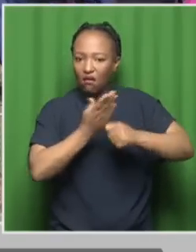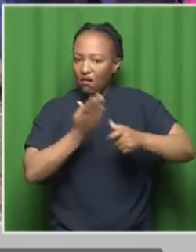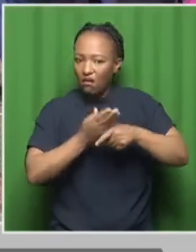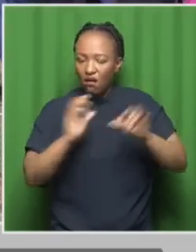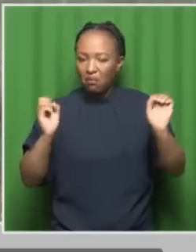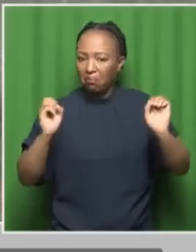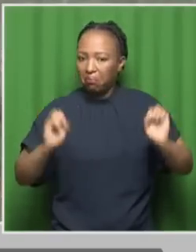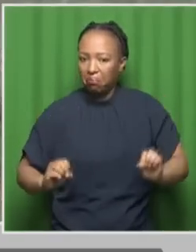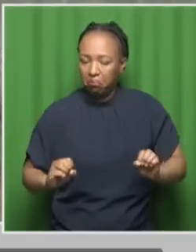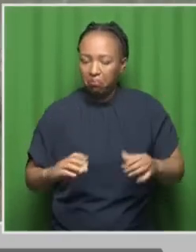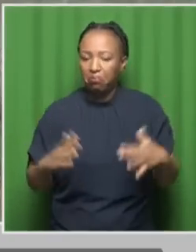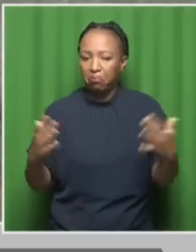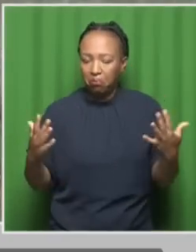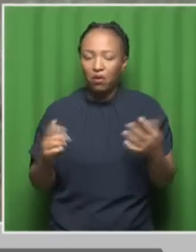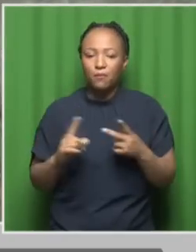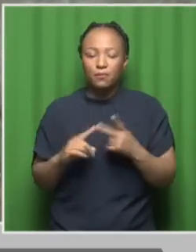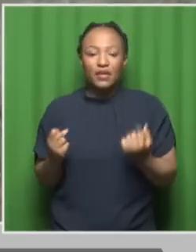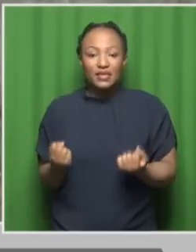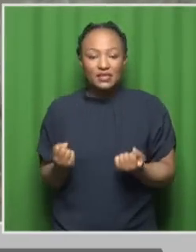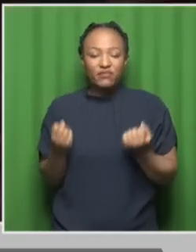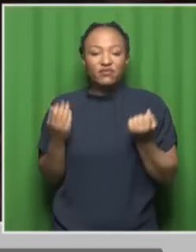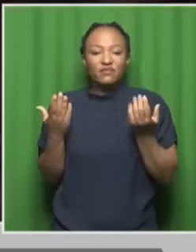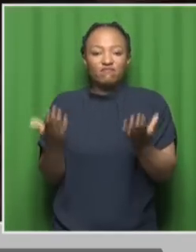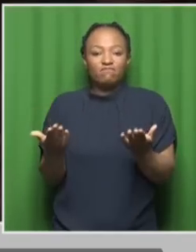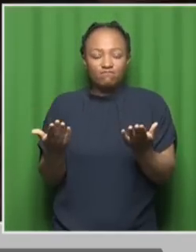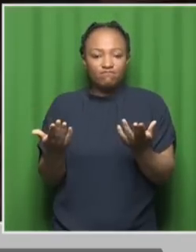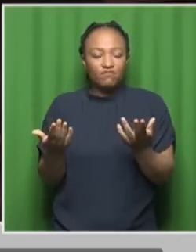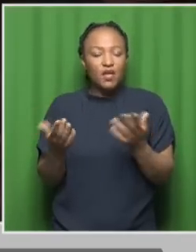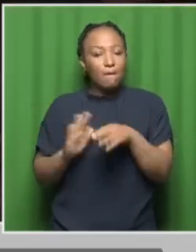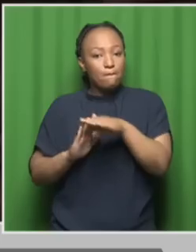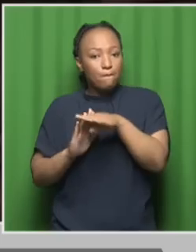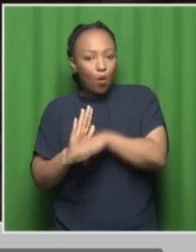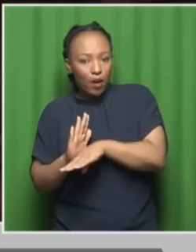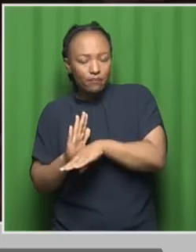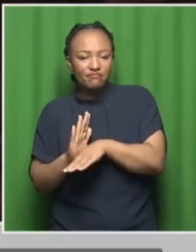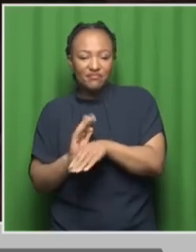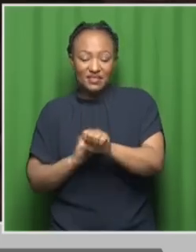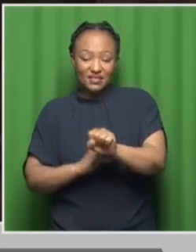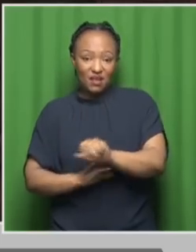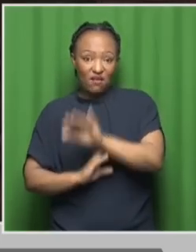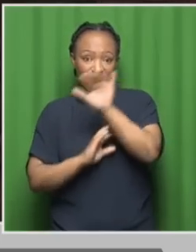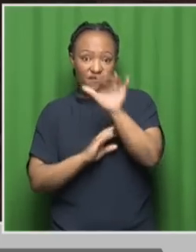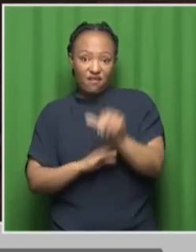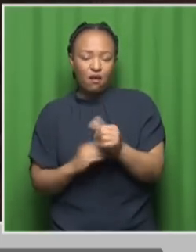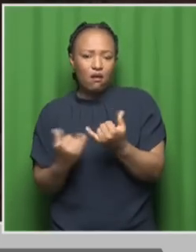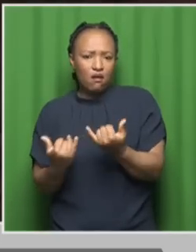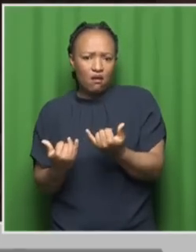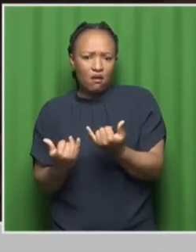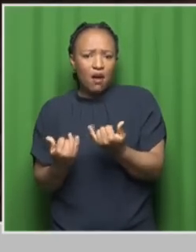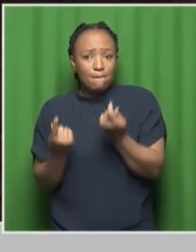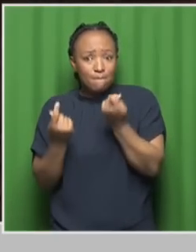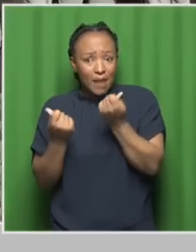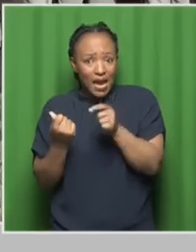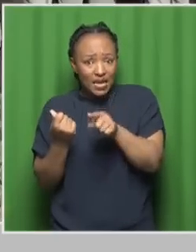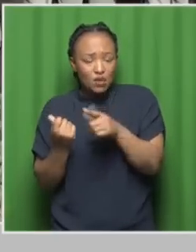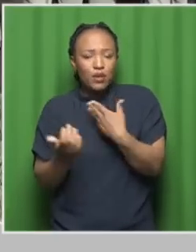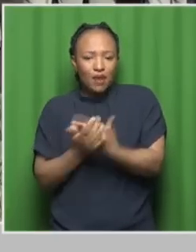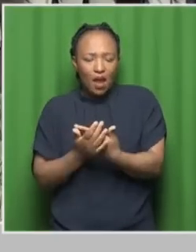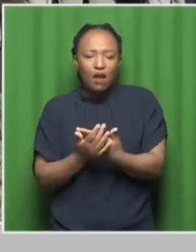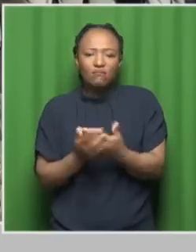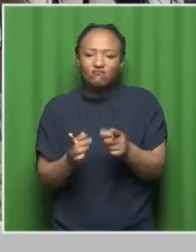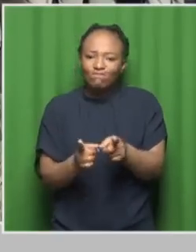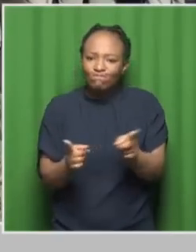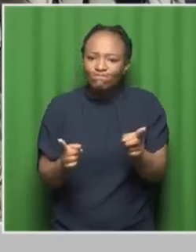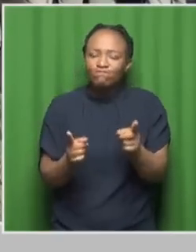service deliveries problems that we are having in South Africa, that is money that can be spent on the community,